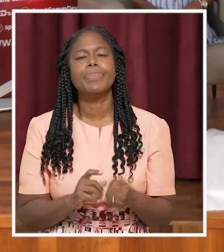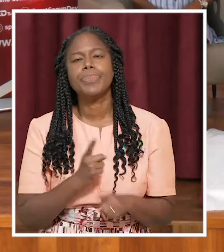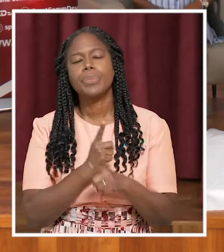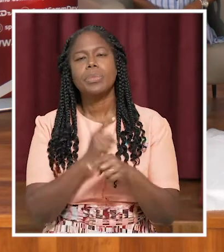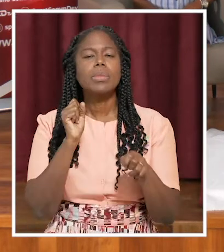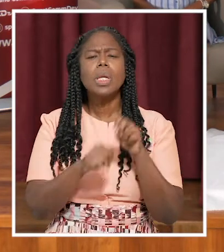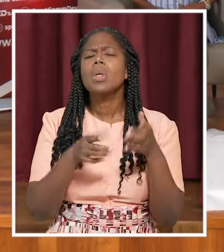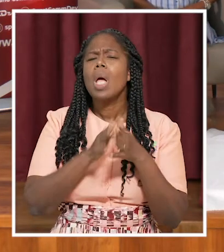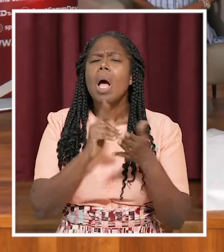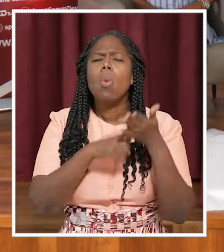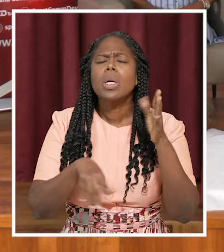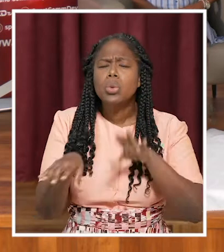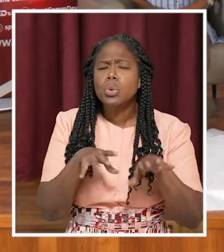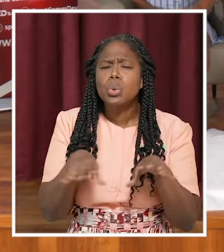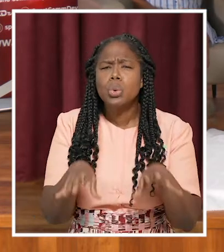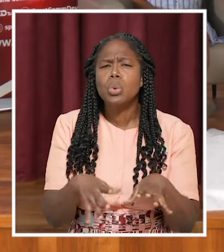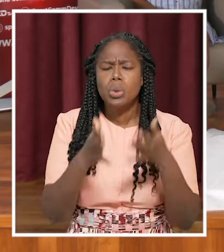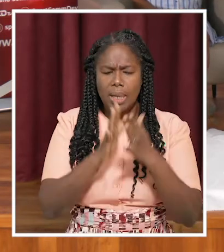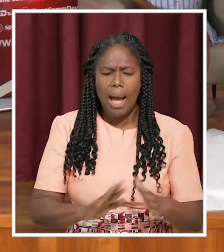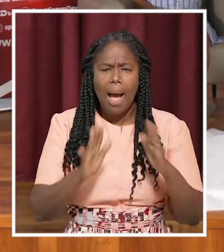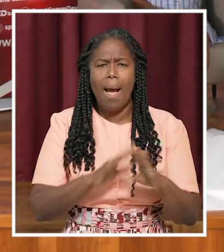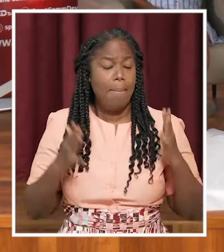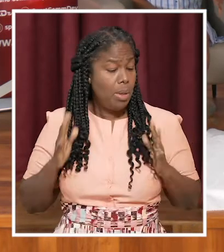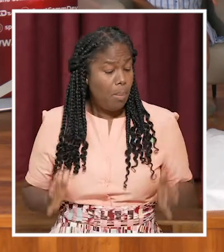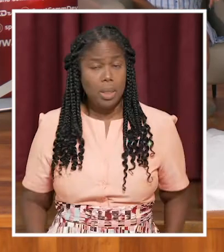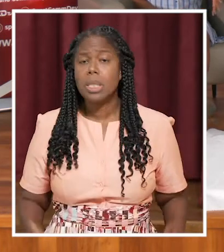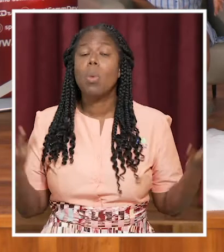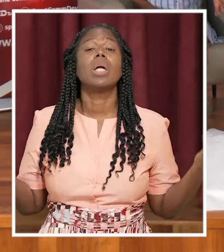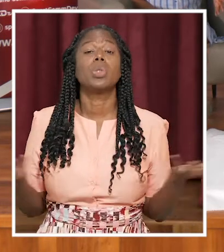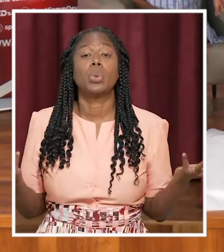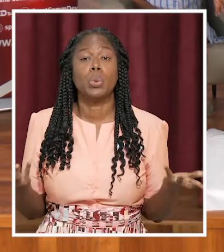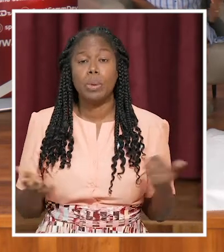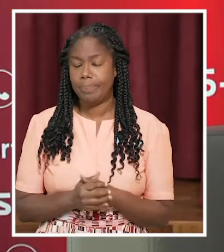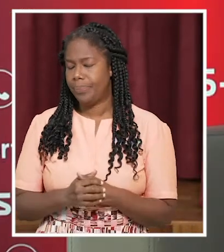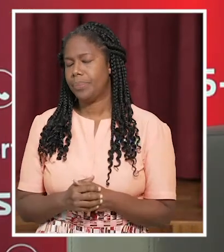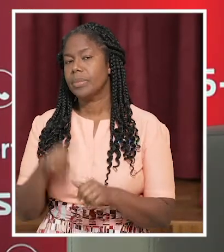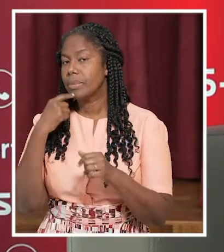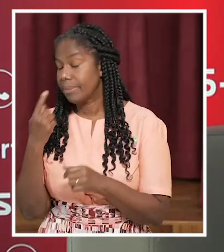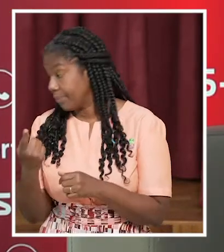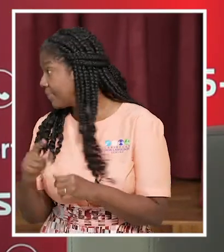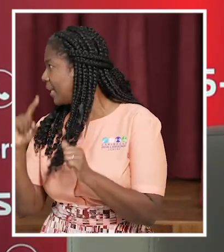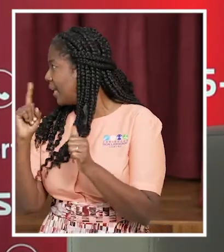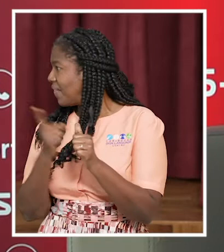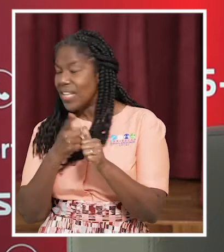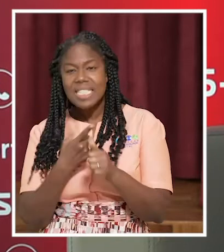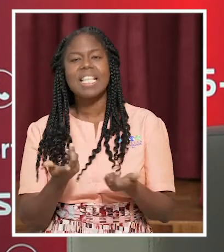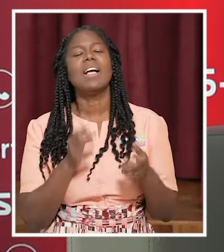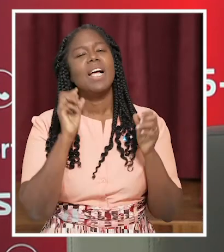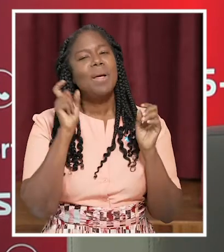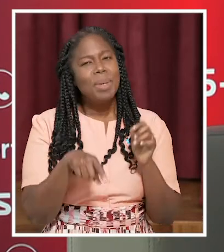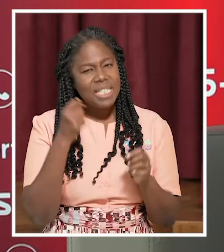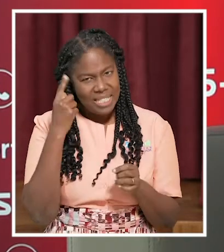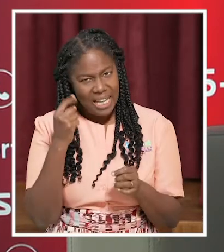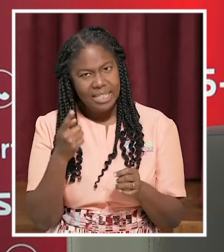attack? Well, first of all, you'll have to explain to them. You may not be able to do it then, according to how severe it is. But if it is that it's just anxiety and it